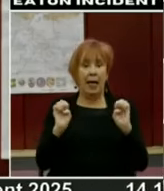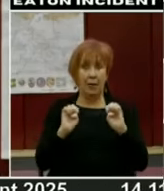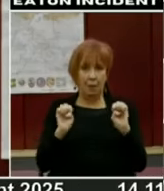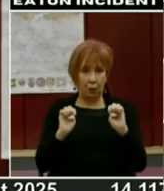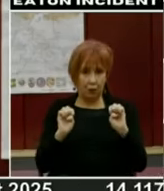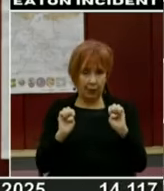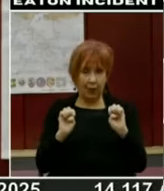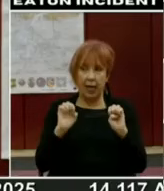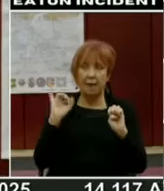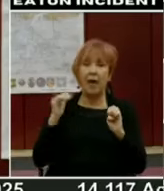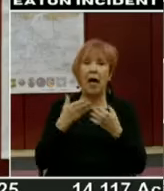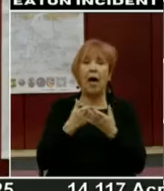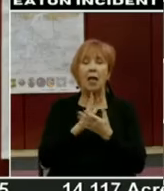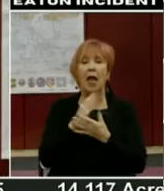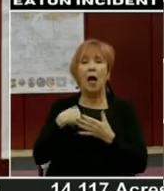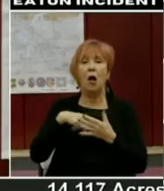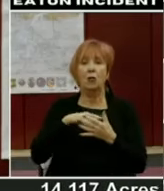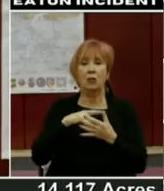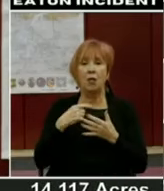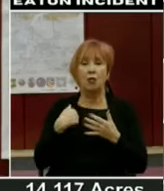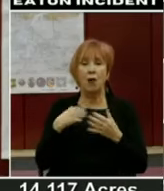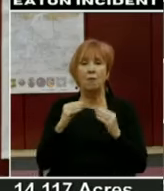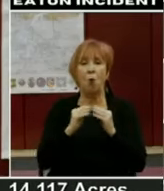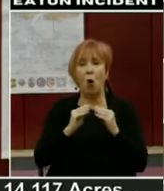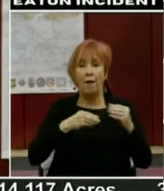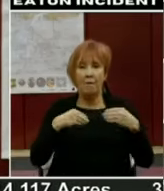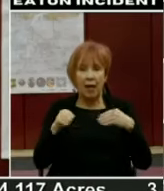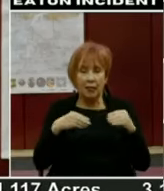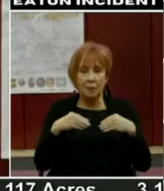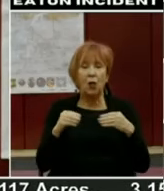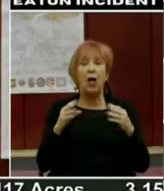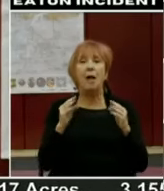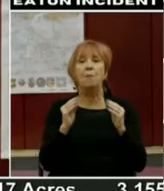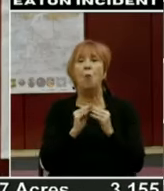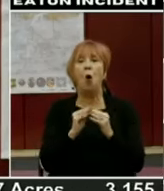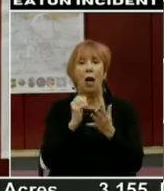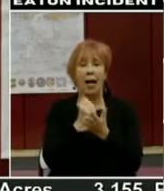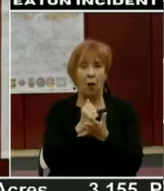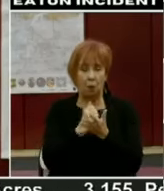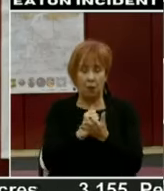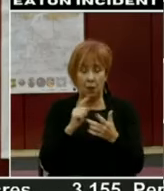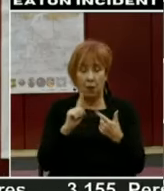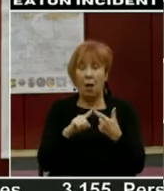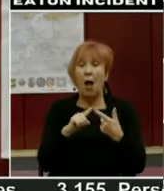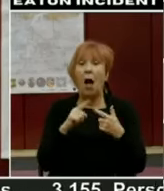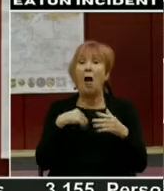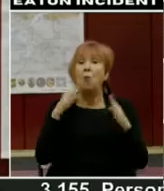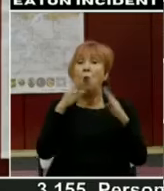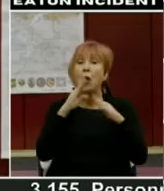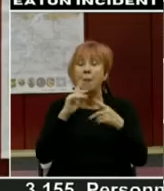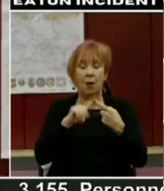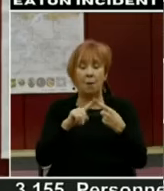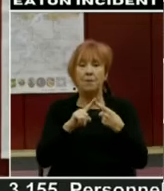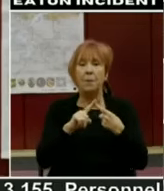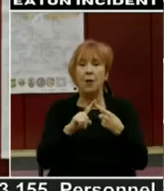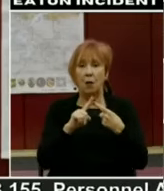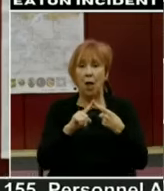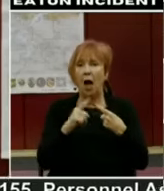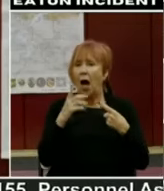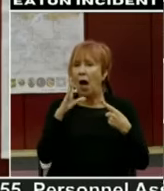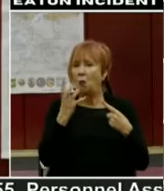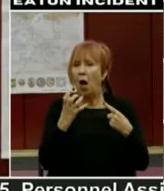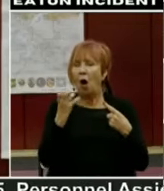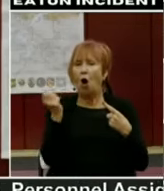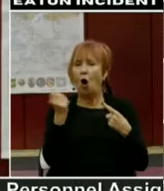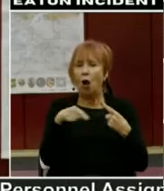some more flexibility. I'm, of course, worried about three things in particular. One is I want to make sure that all of you have access to all